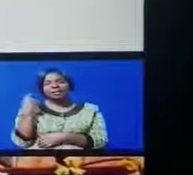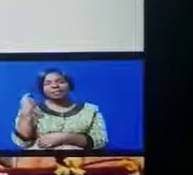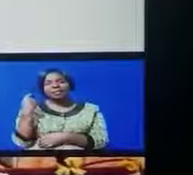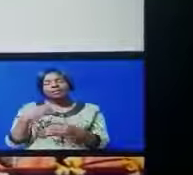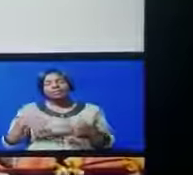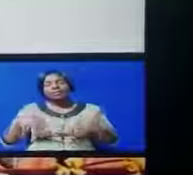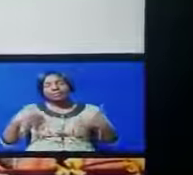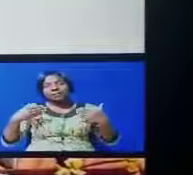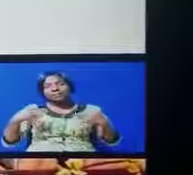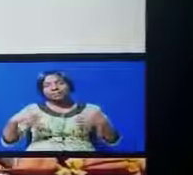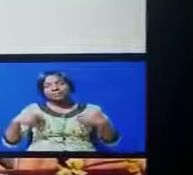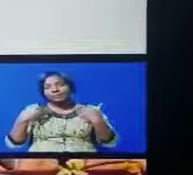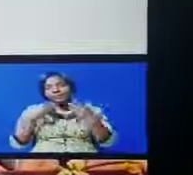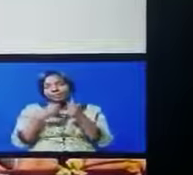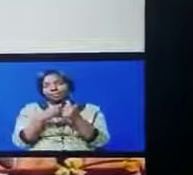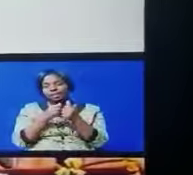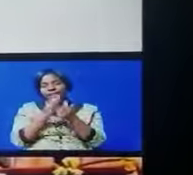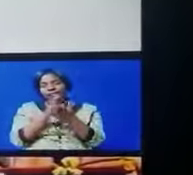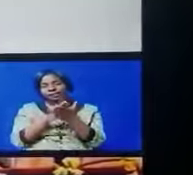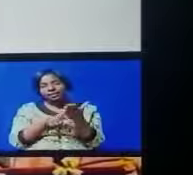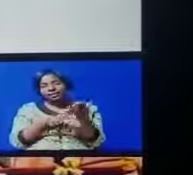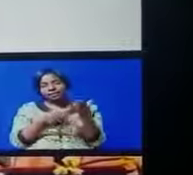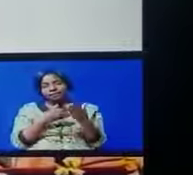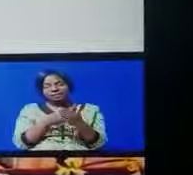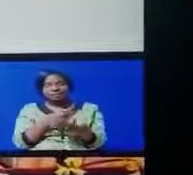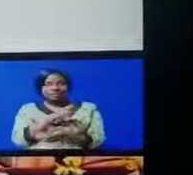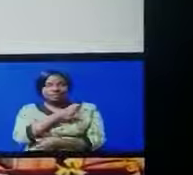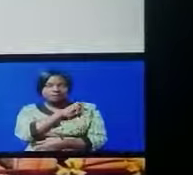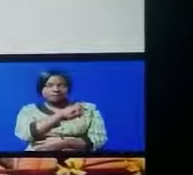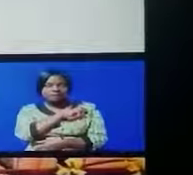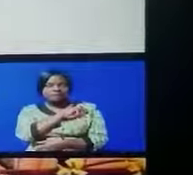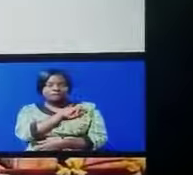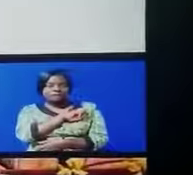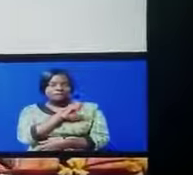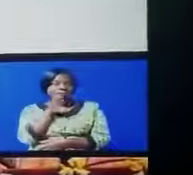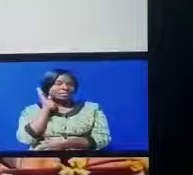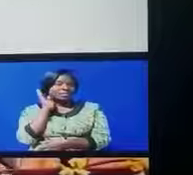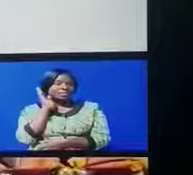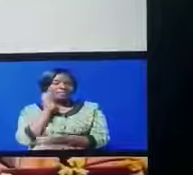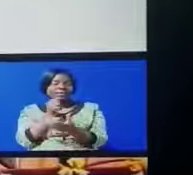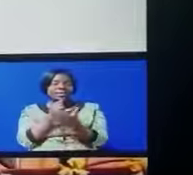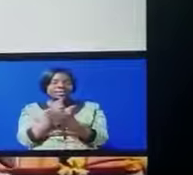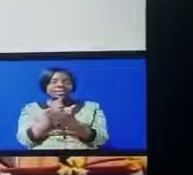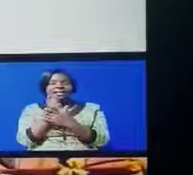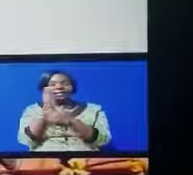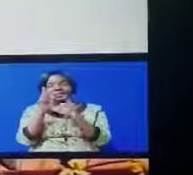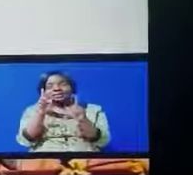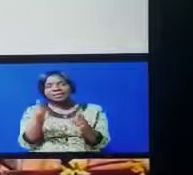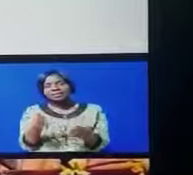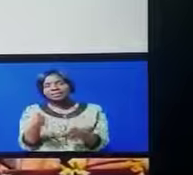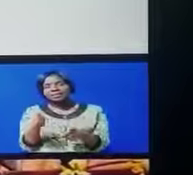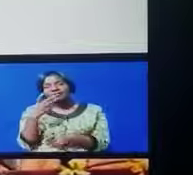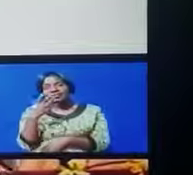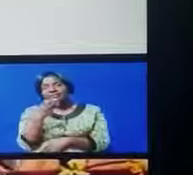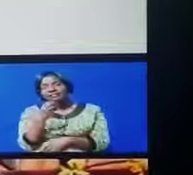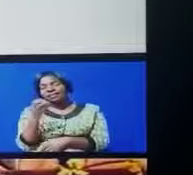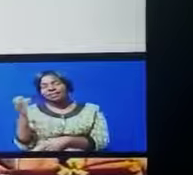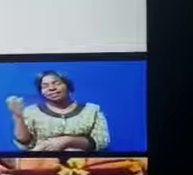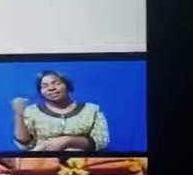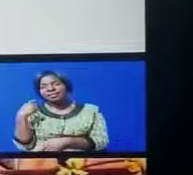for this initiative, which will benefit 500 people across the